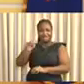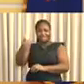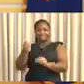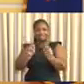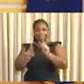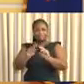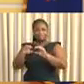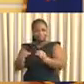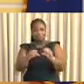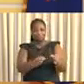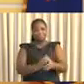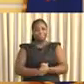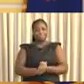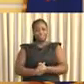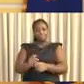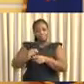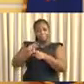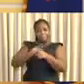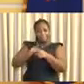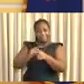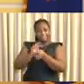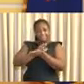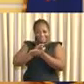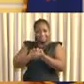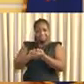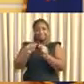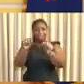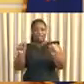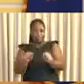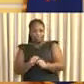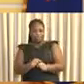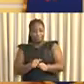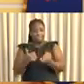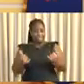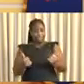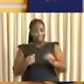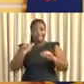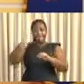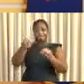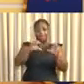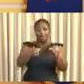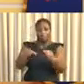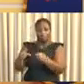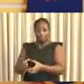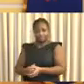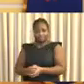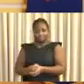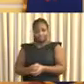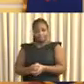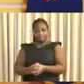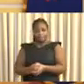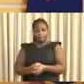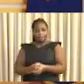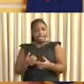personal hygiene protocol practices in their respective communities. As difficult as it may